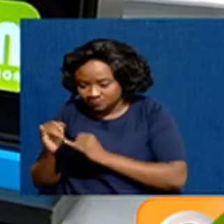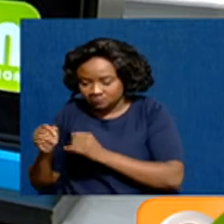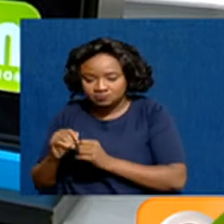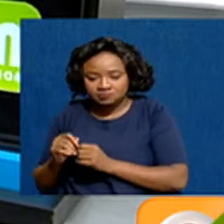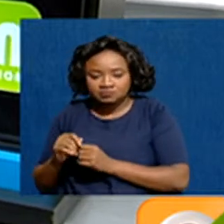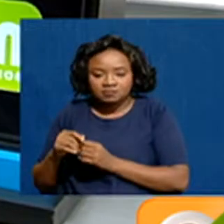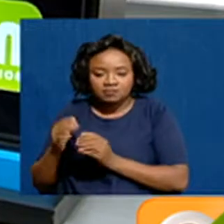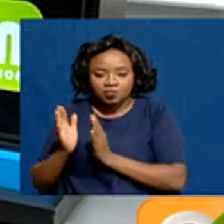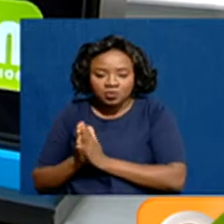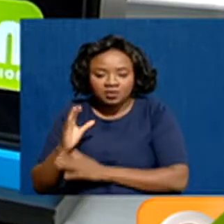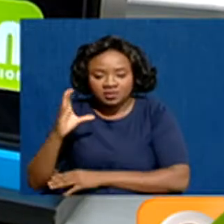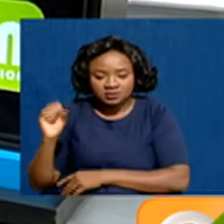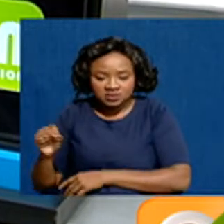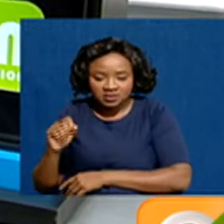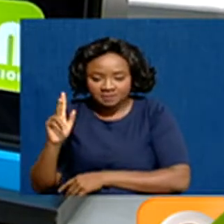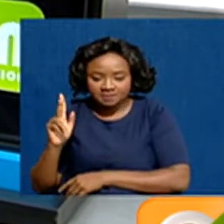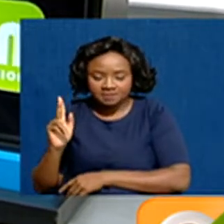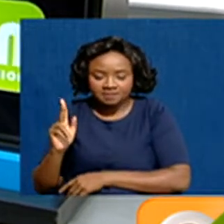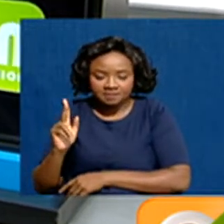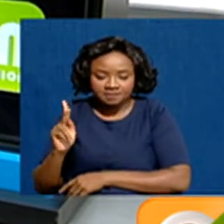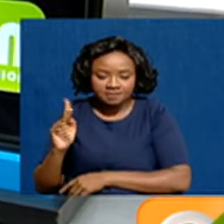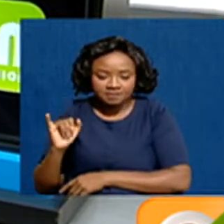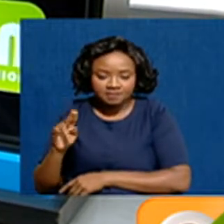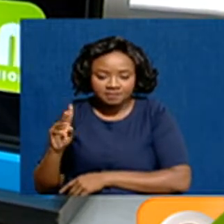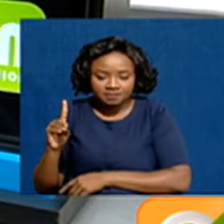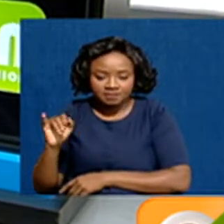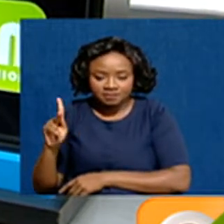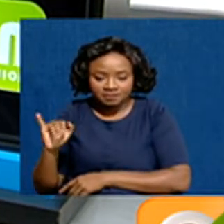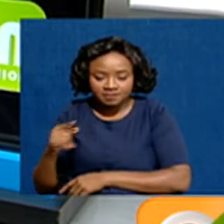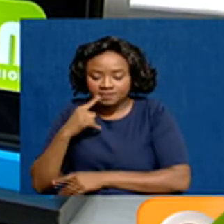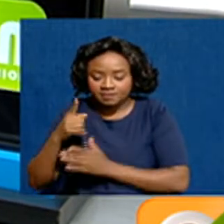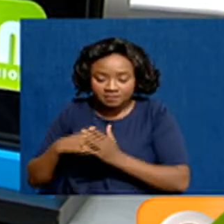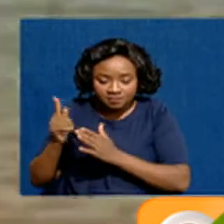the latest report is that we've lost 169 people.